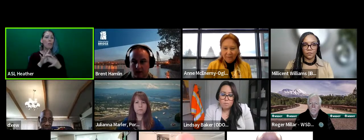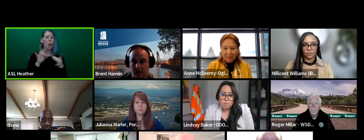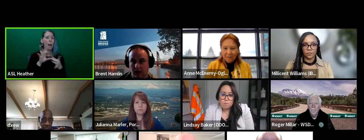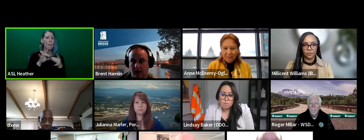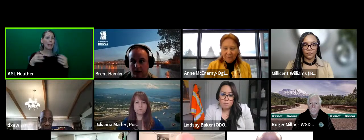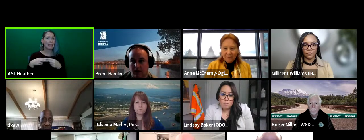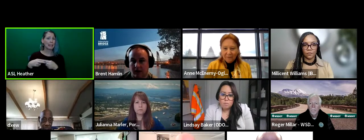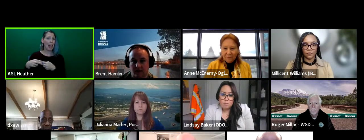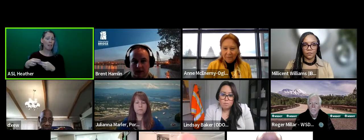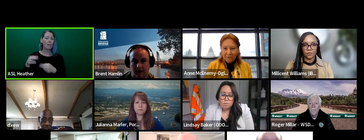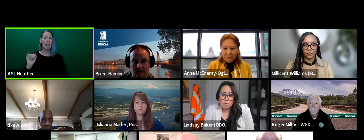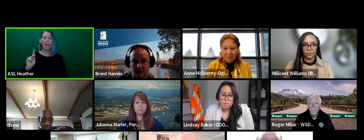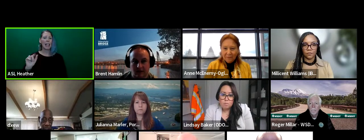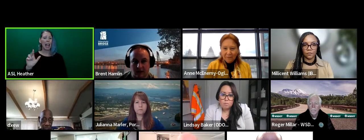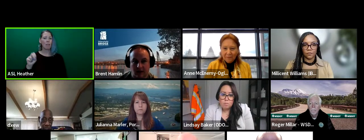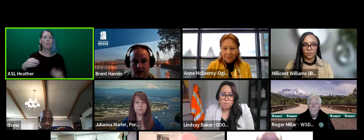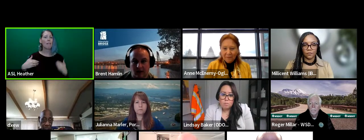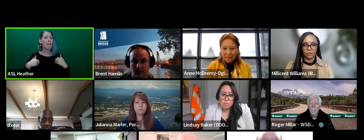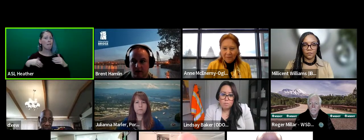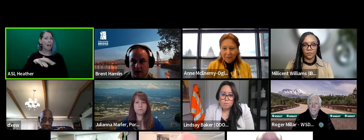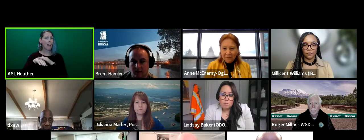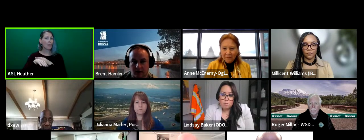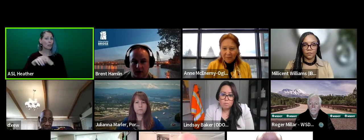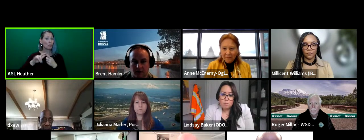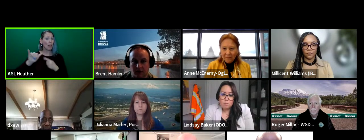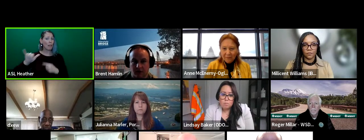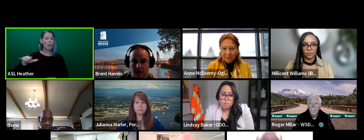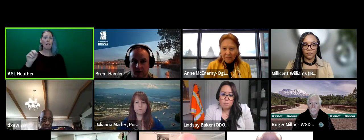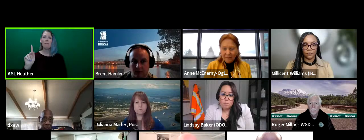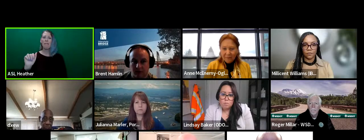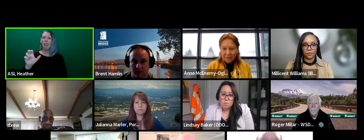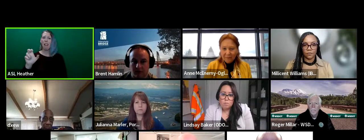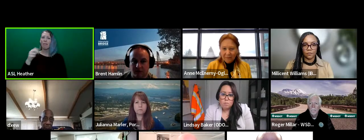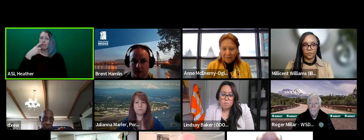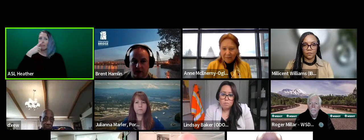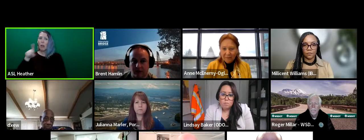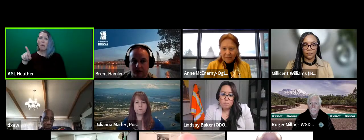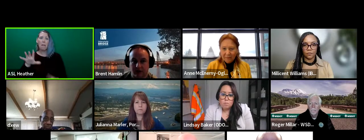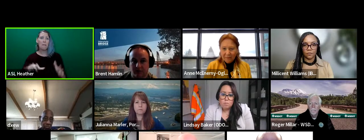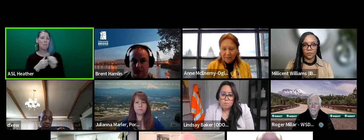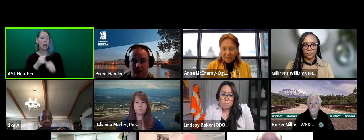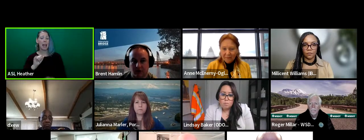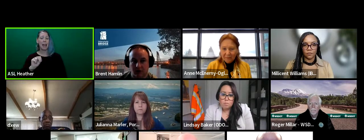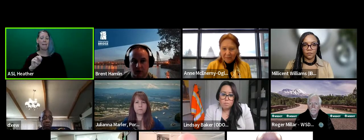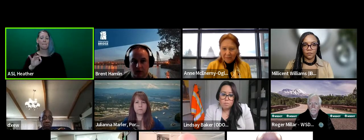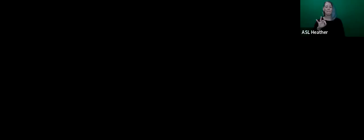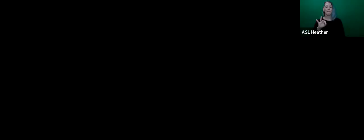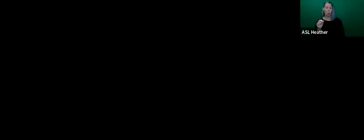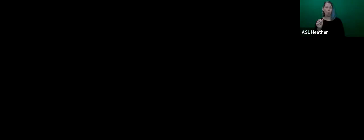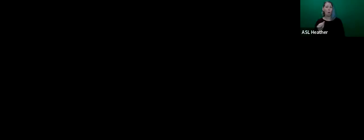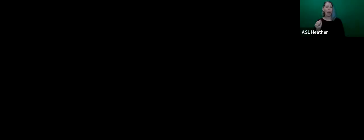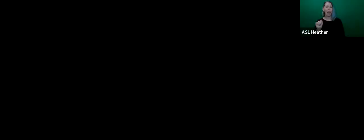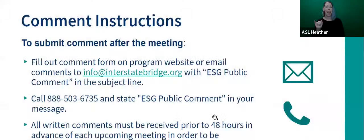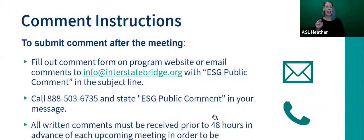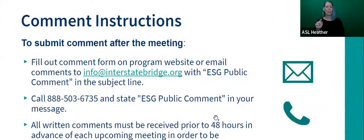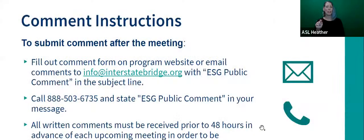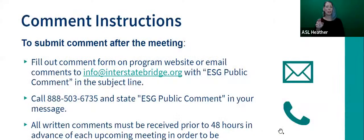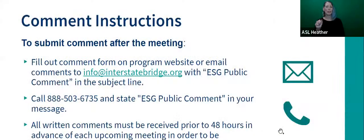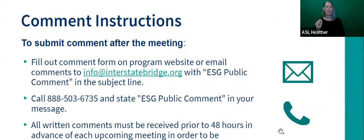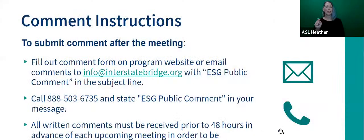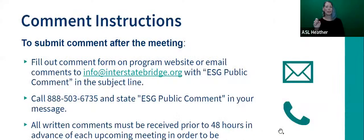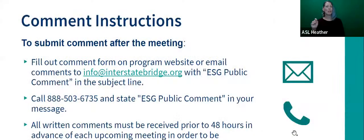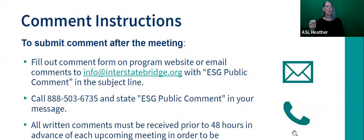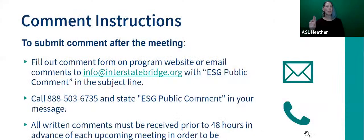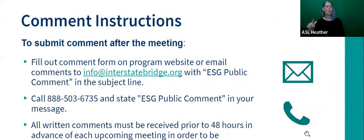so that Karen has access to that? And Karen, if you could follow up with info@interstatebridge.org for an